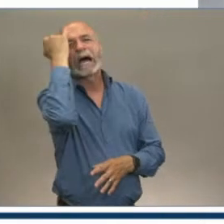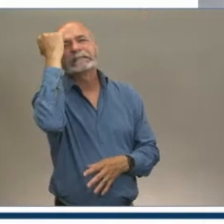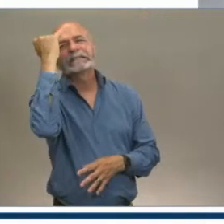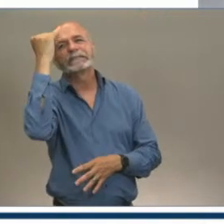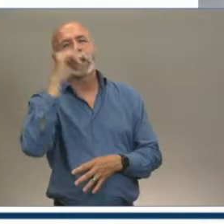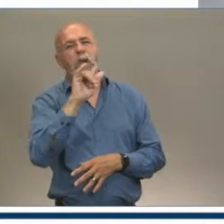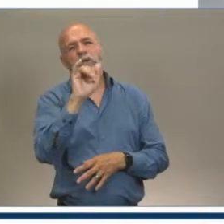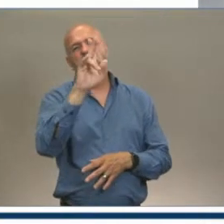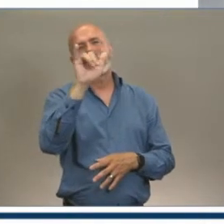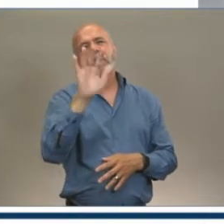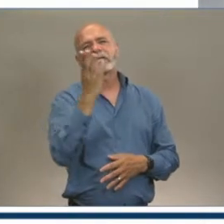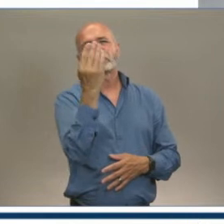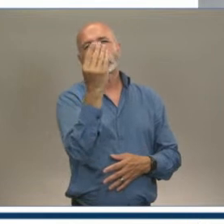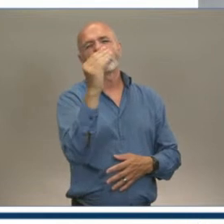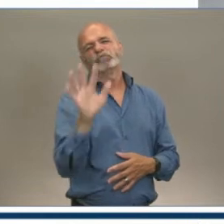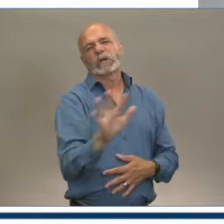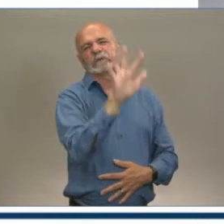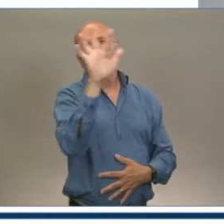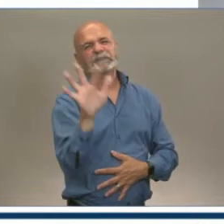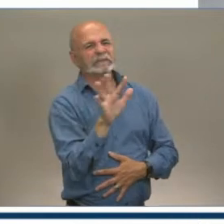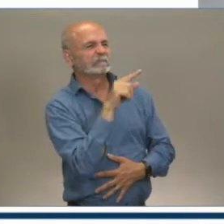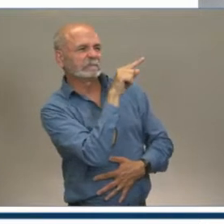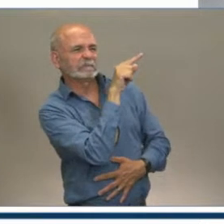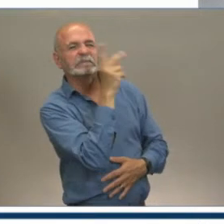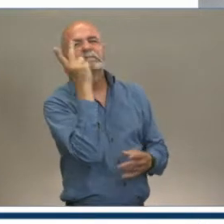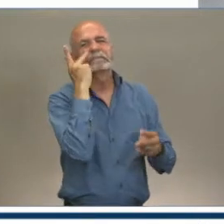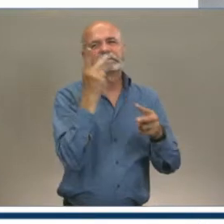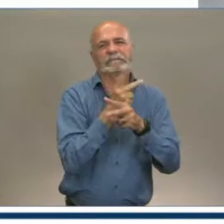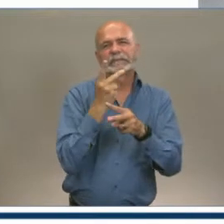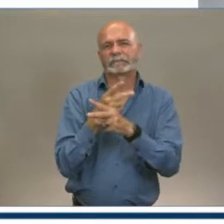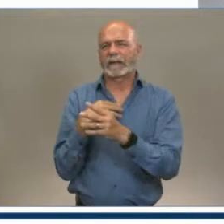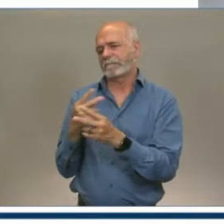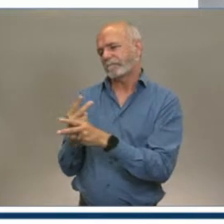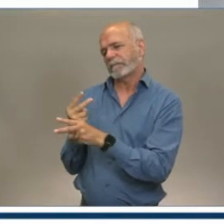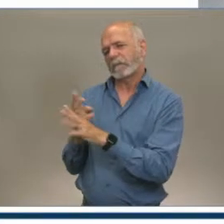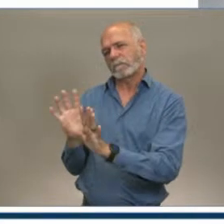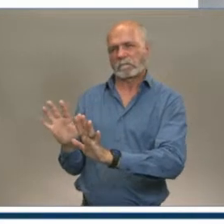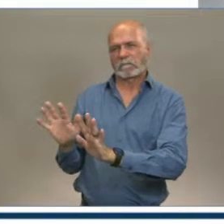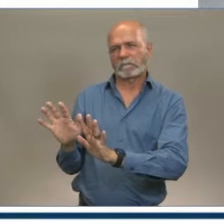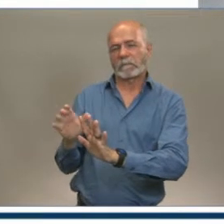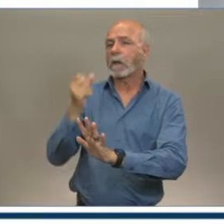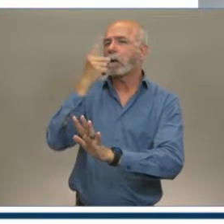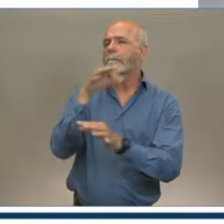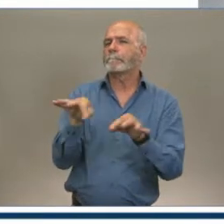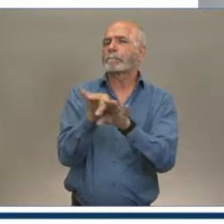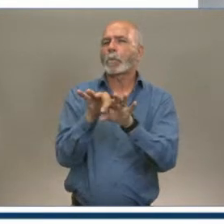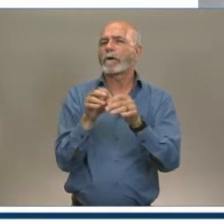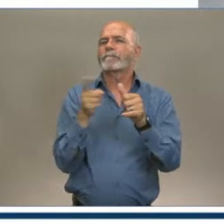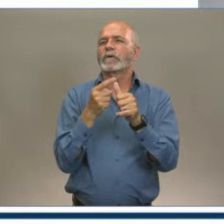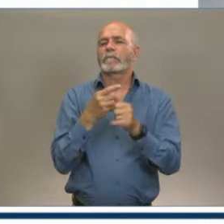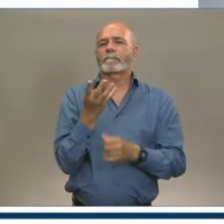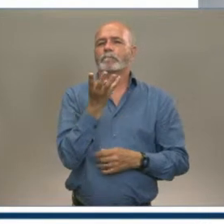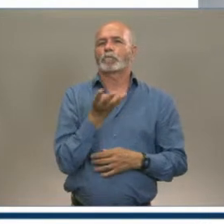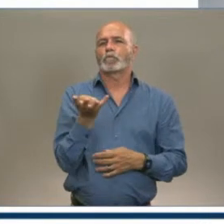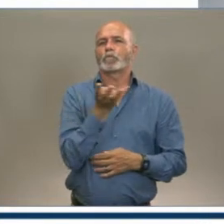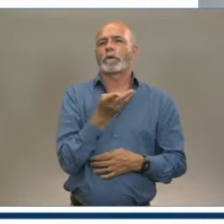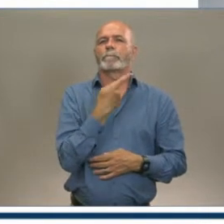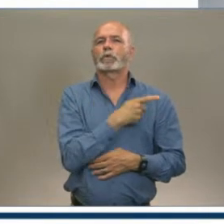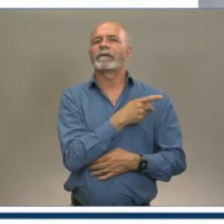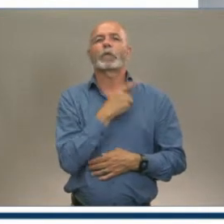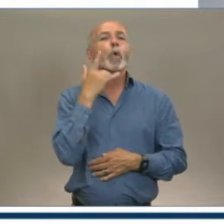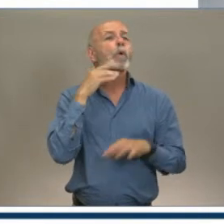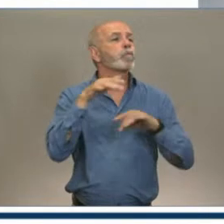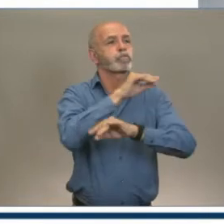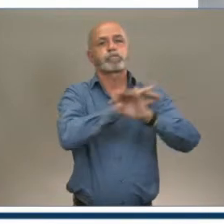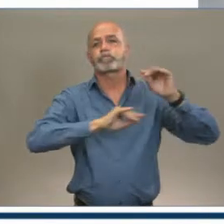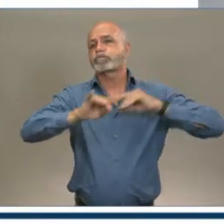comfortable as we can be today. We're starting with the Atlantic. We think that's the cautious approach to start with. But we may have